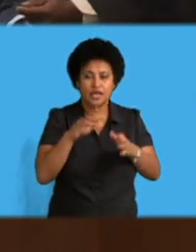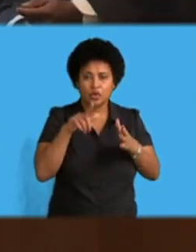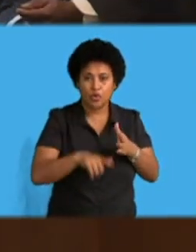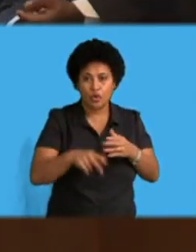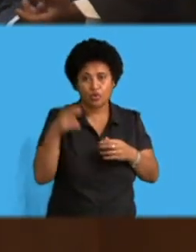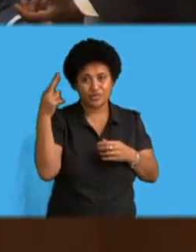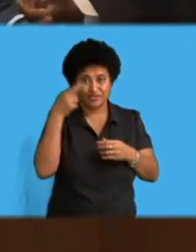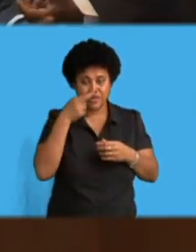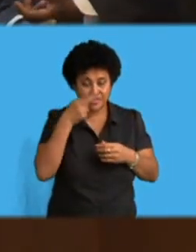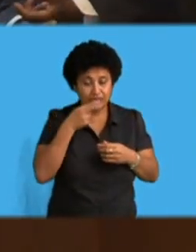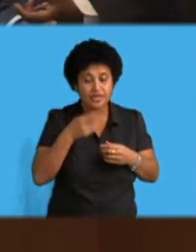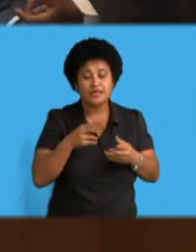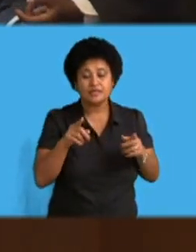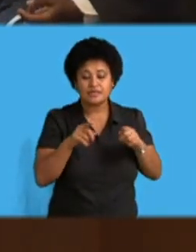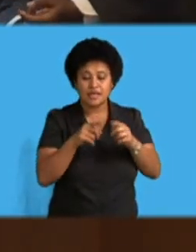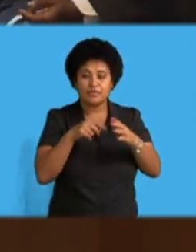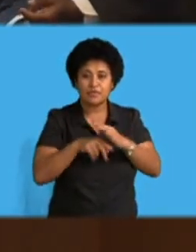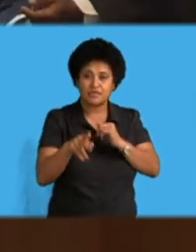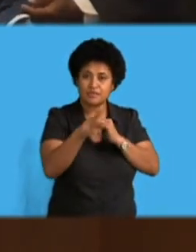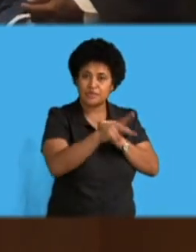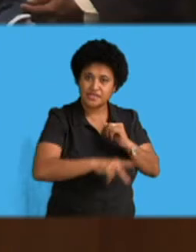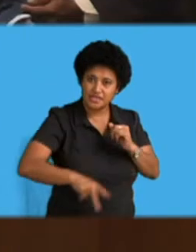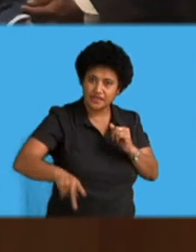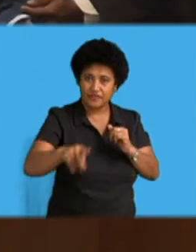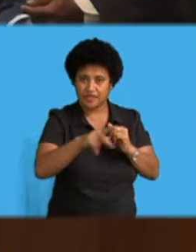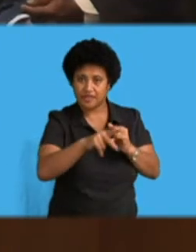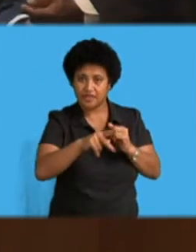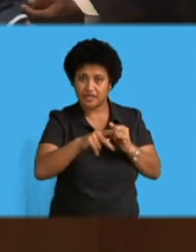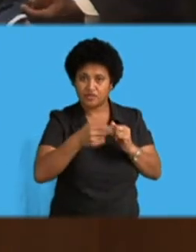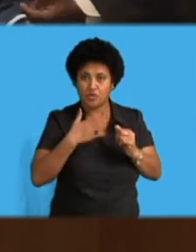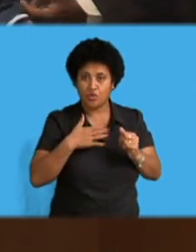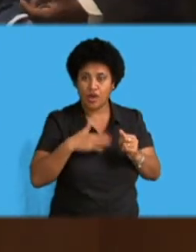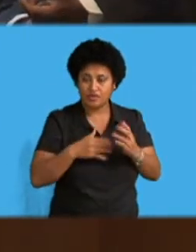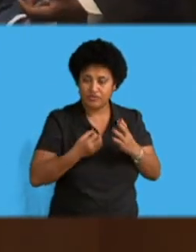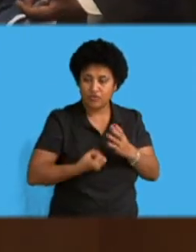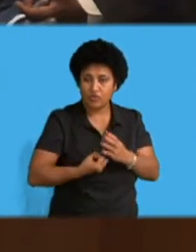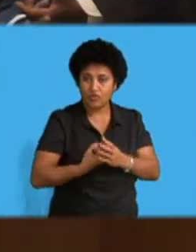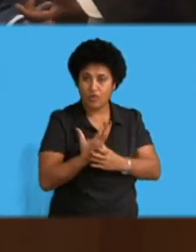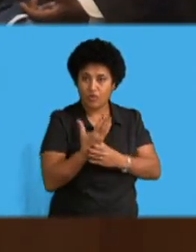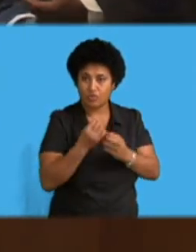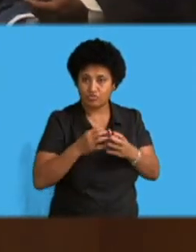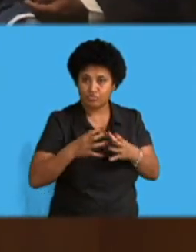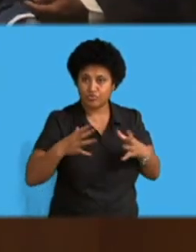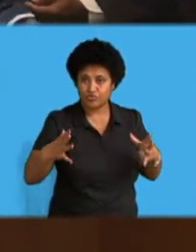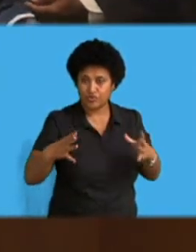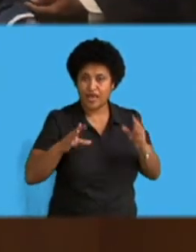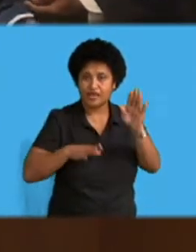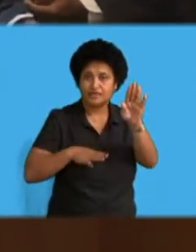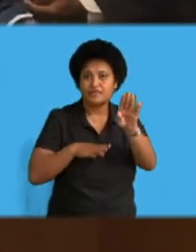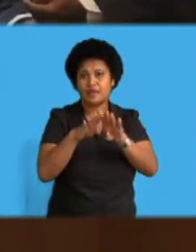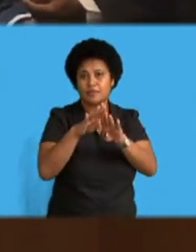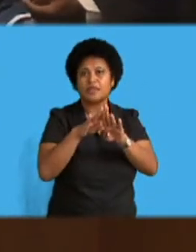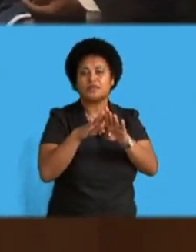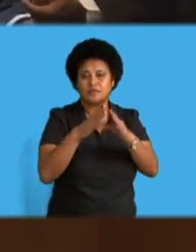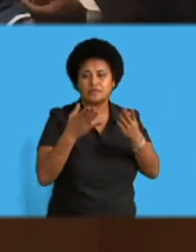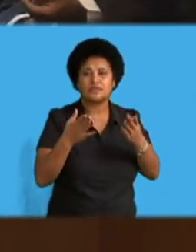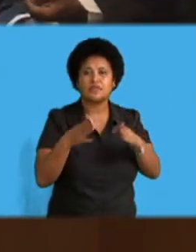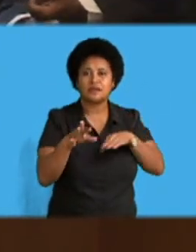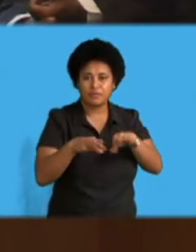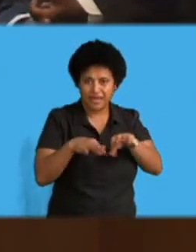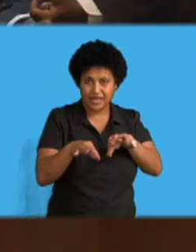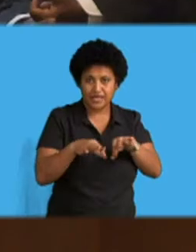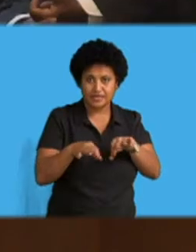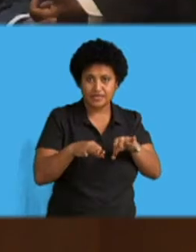relations to the Pacific region in terms of facilitating growth and development prospects. Losing or reducing these financial services has